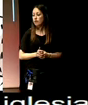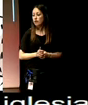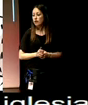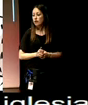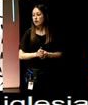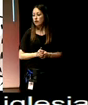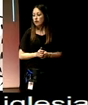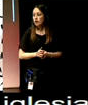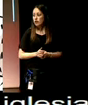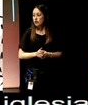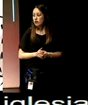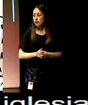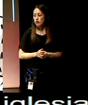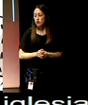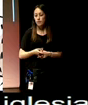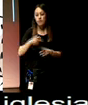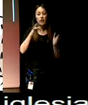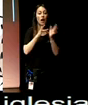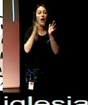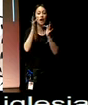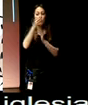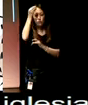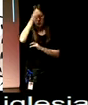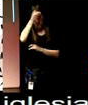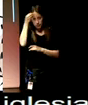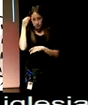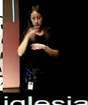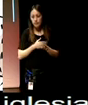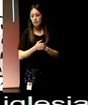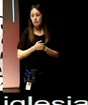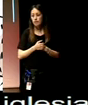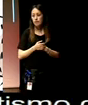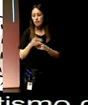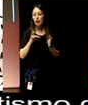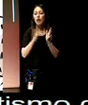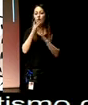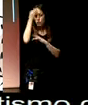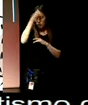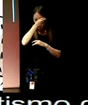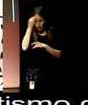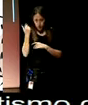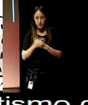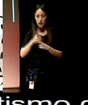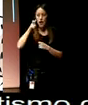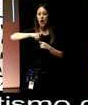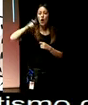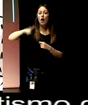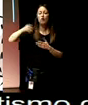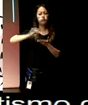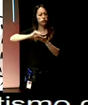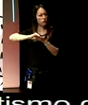The baptism of Jesus. A lot of people are coming to follow Jesus and